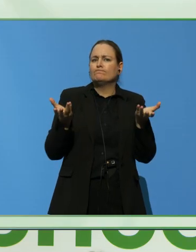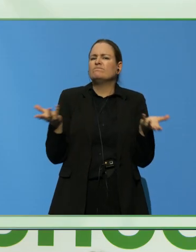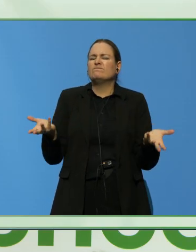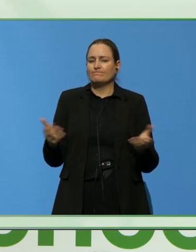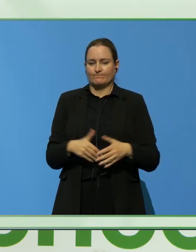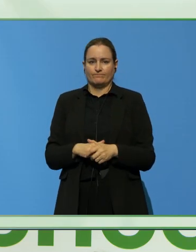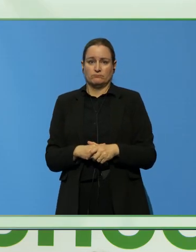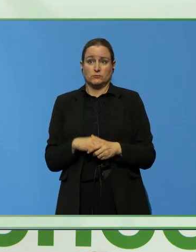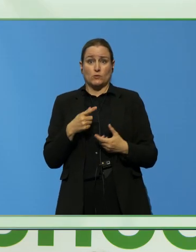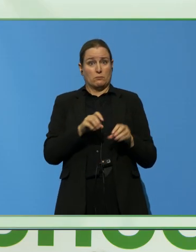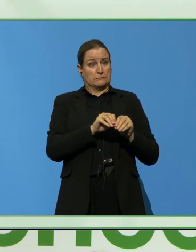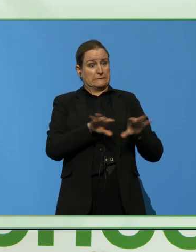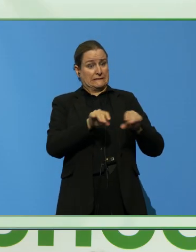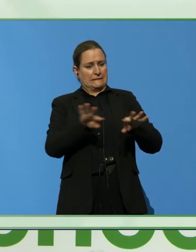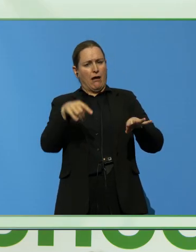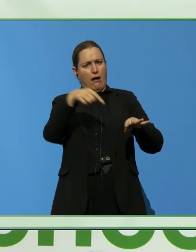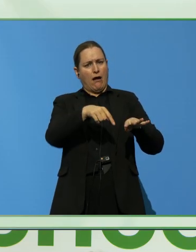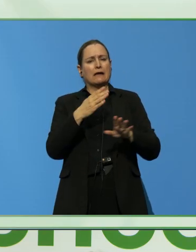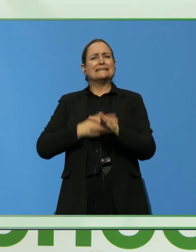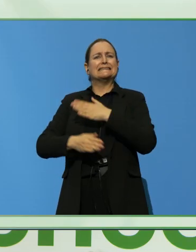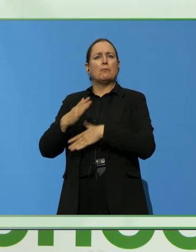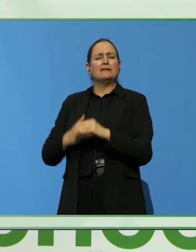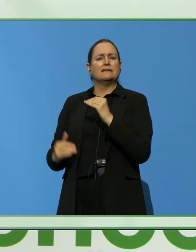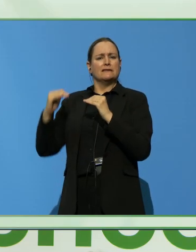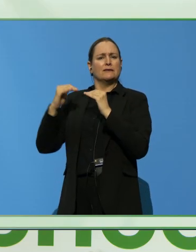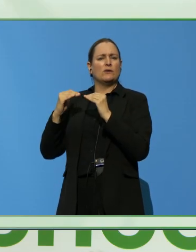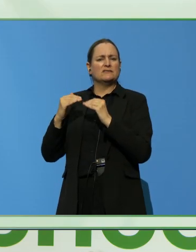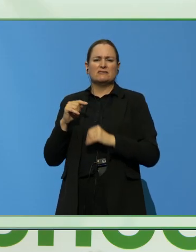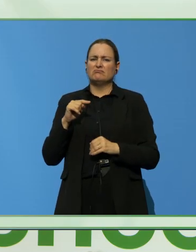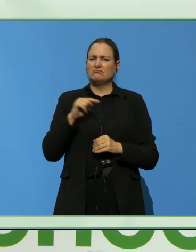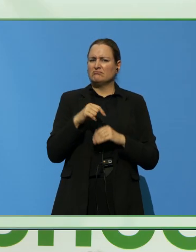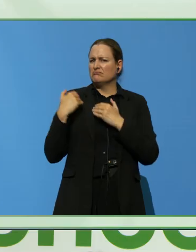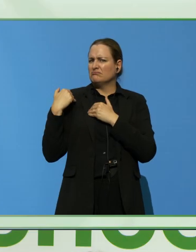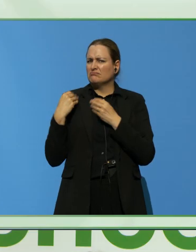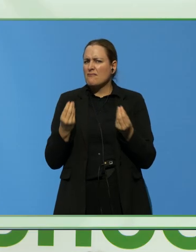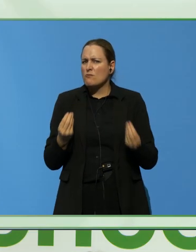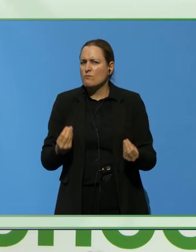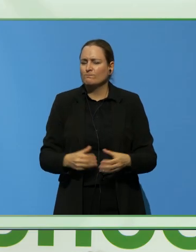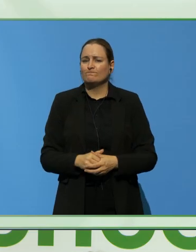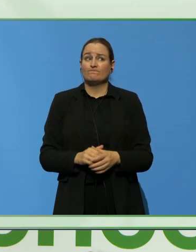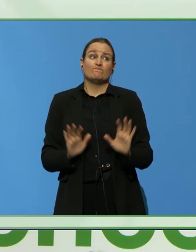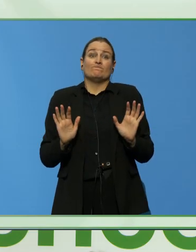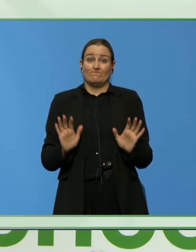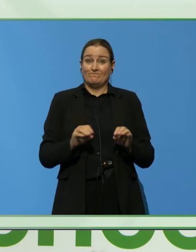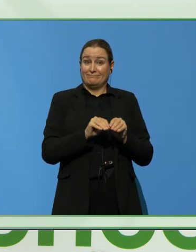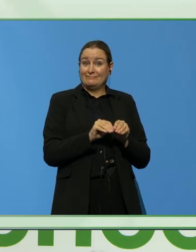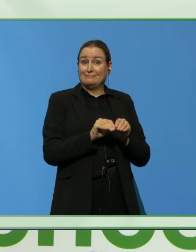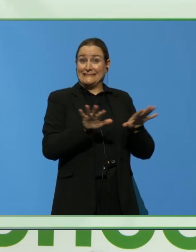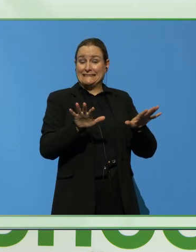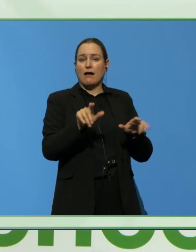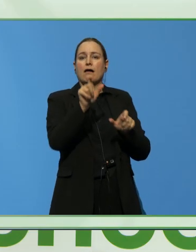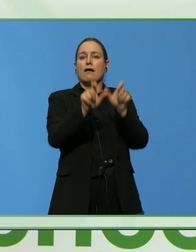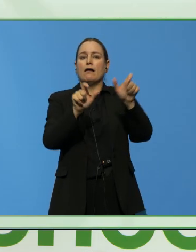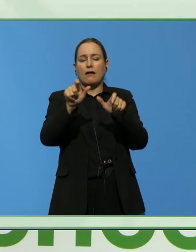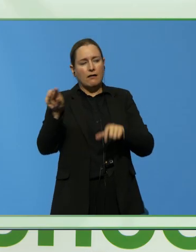media need to address disability equality? And obviously, we all agree that media shapes public attitudes and